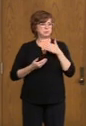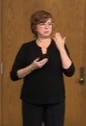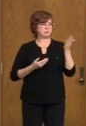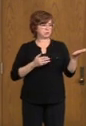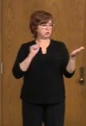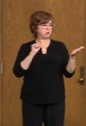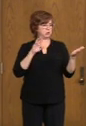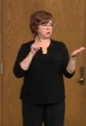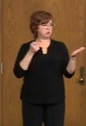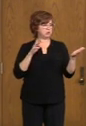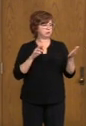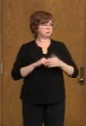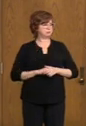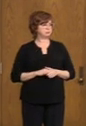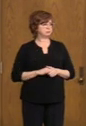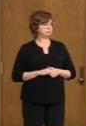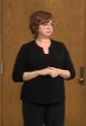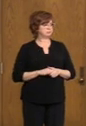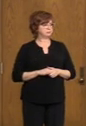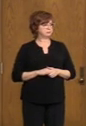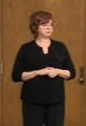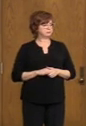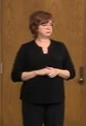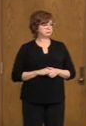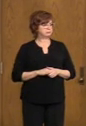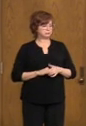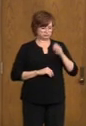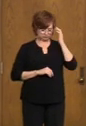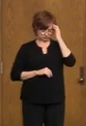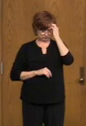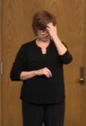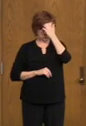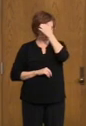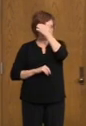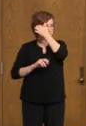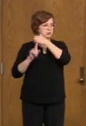start with Arthur. This is first for the doctor.